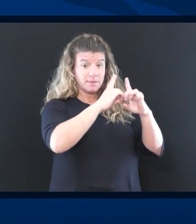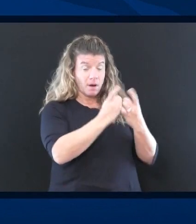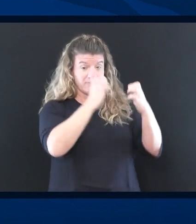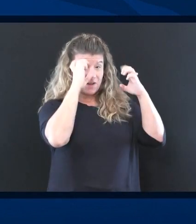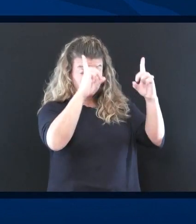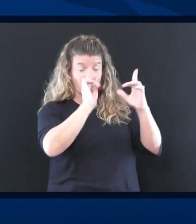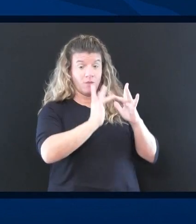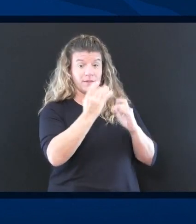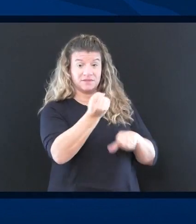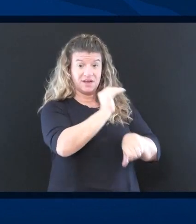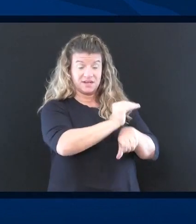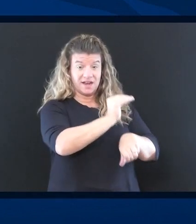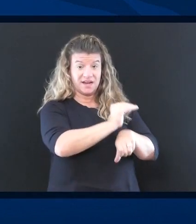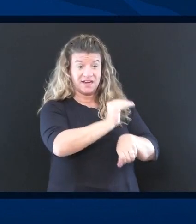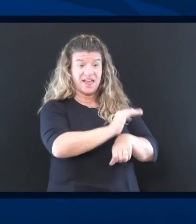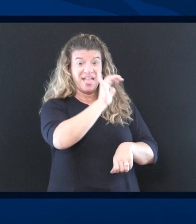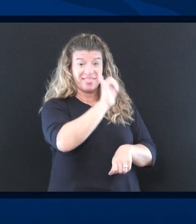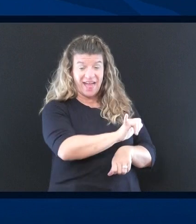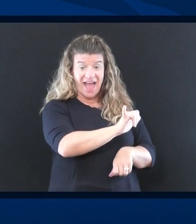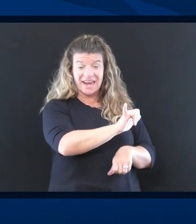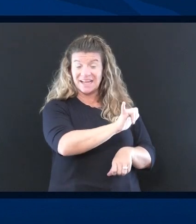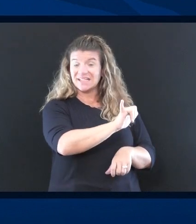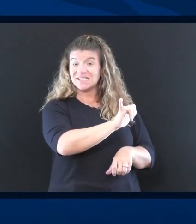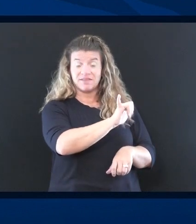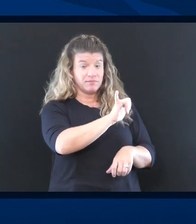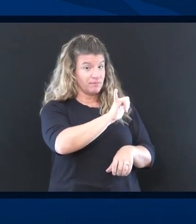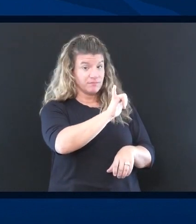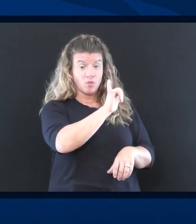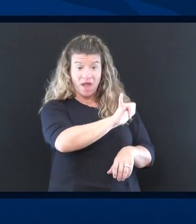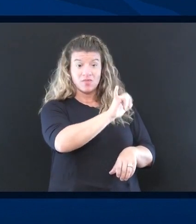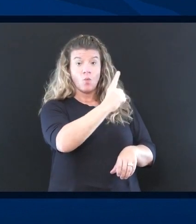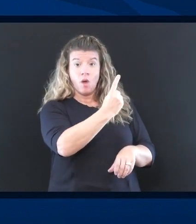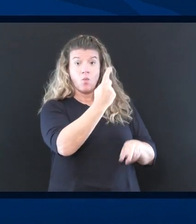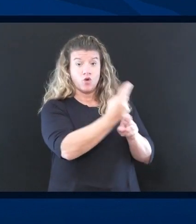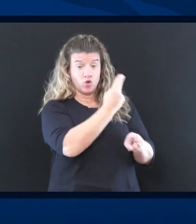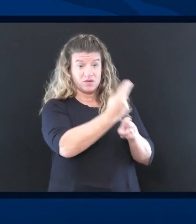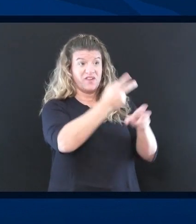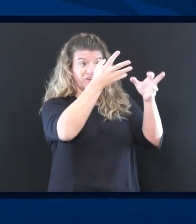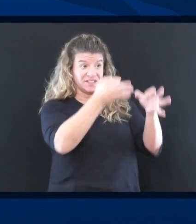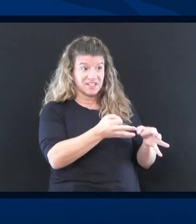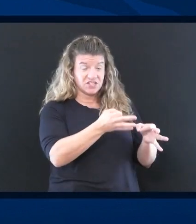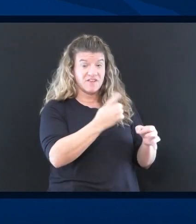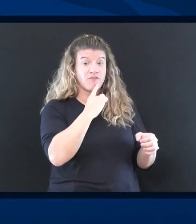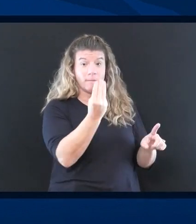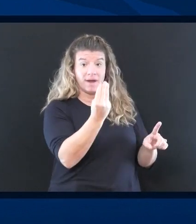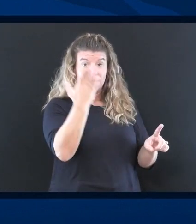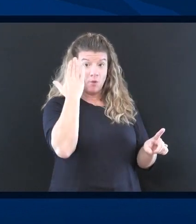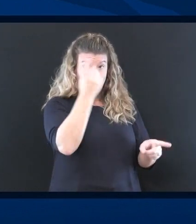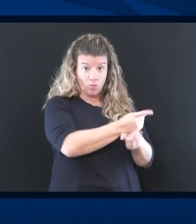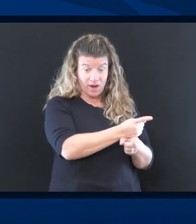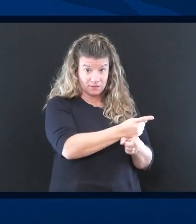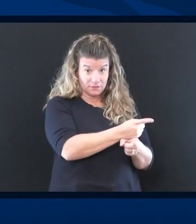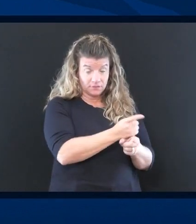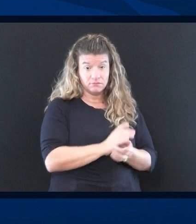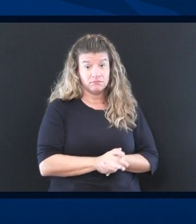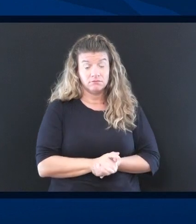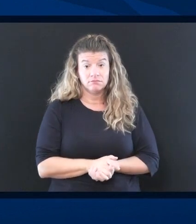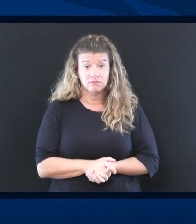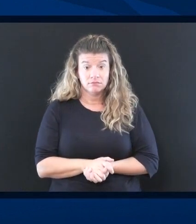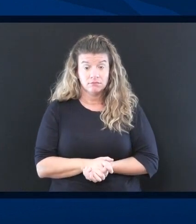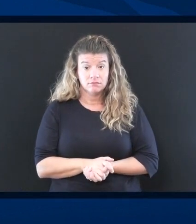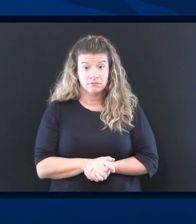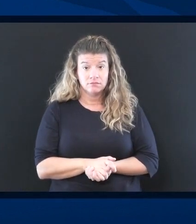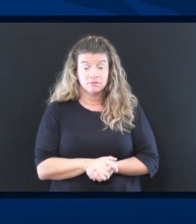website Saturday evening, that is the definitive source that we're using when making a decision for Monday morning. Is that correct? Thank you.